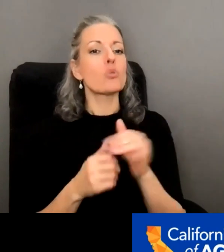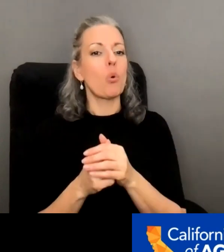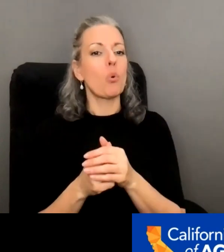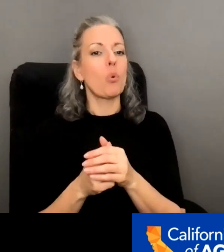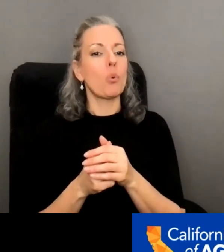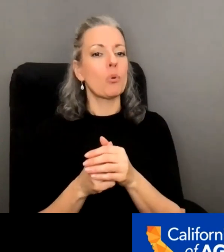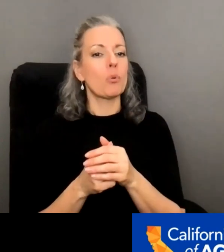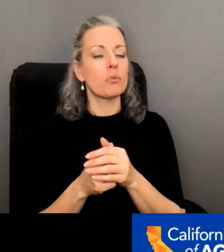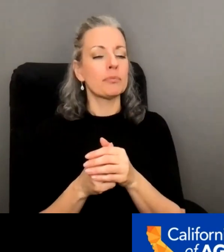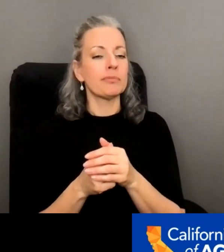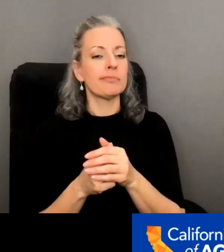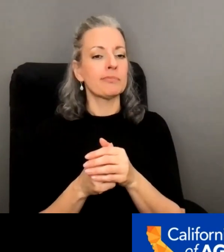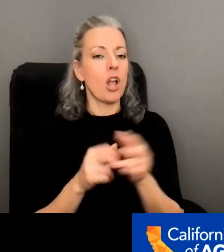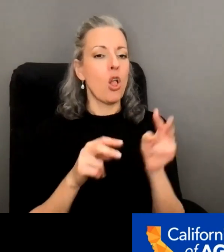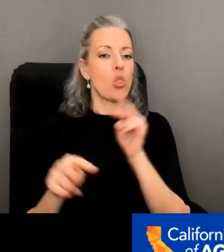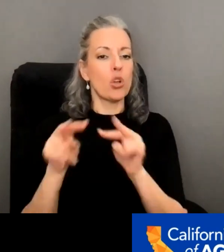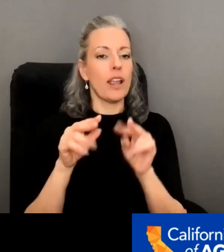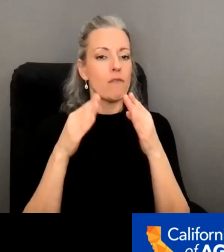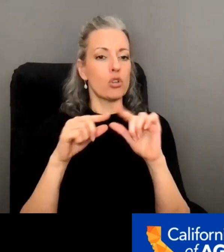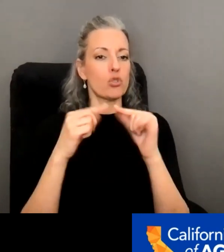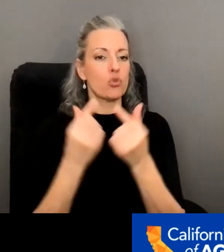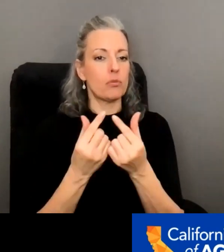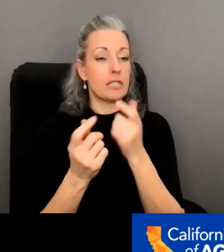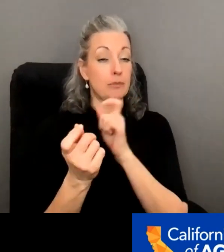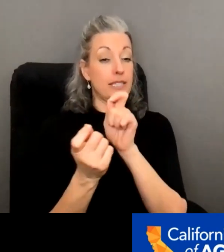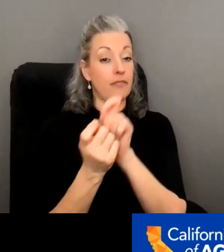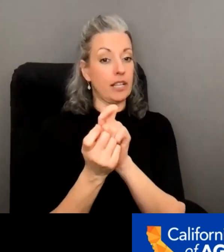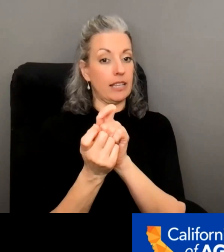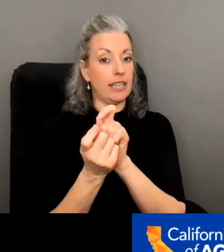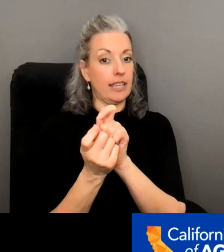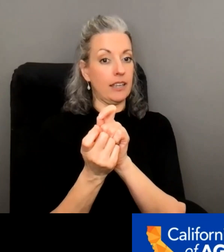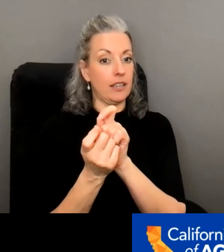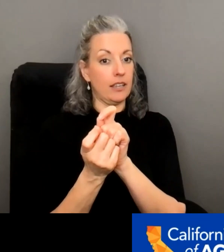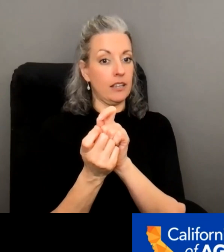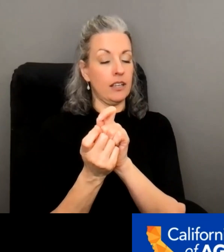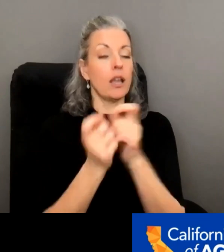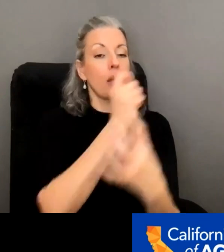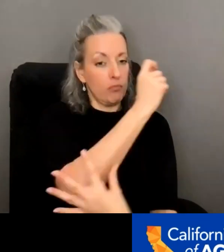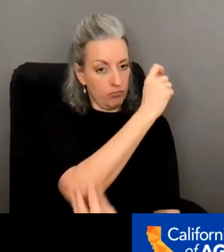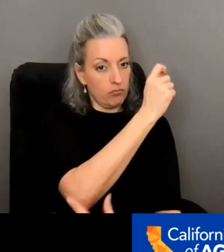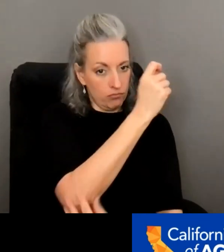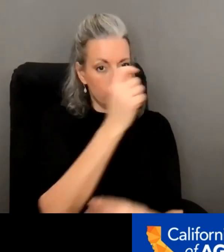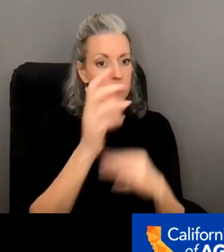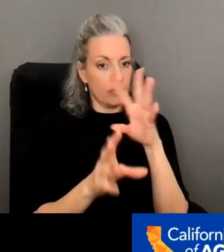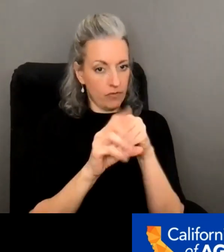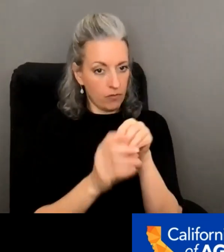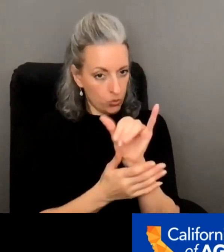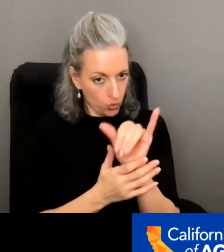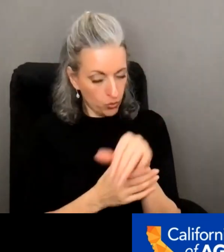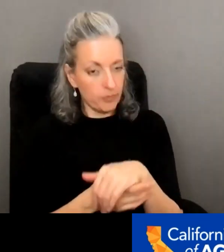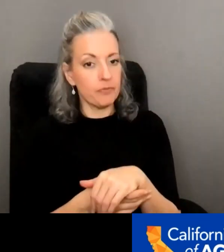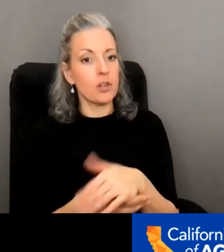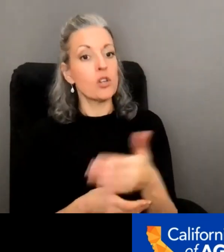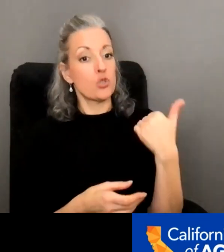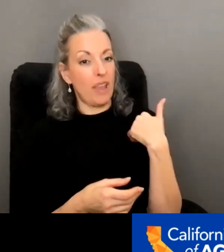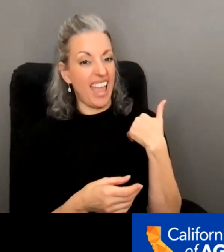are the intersections, looking at focus group participants, specifically low income participants as well. And so we have